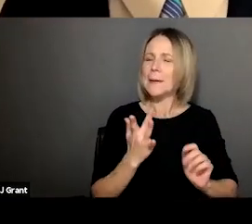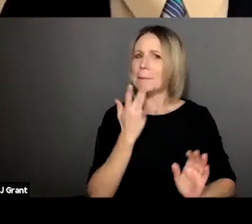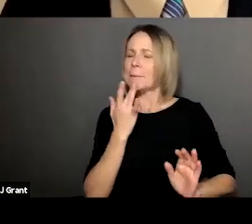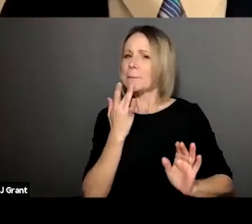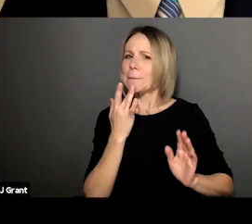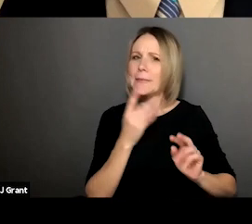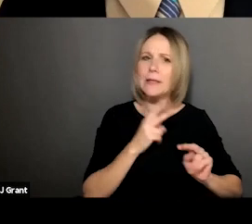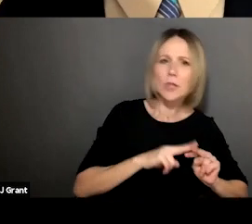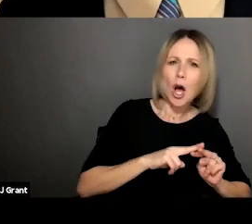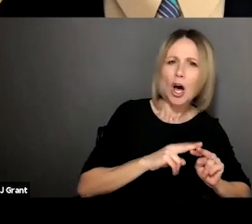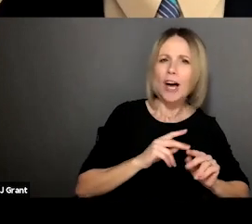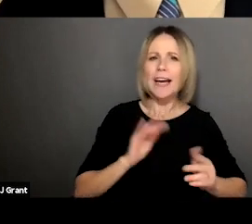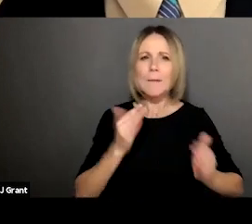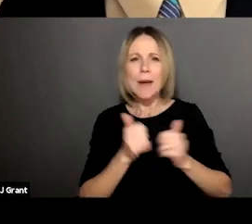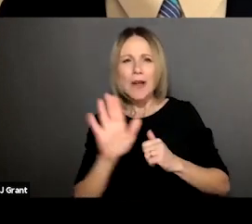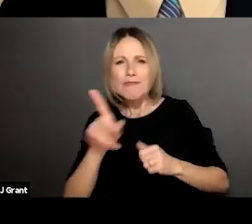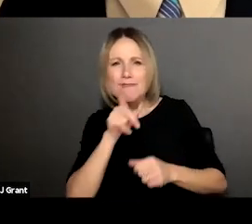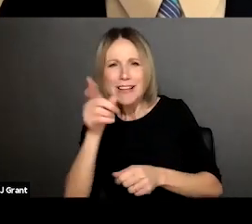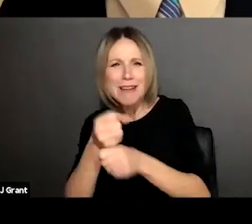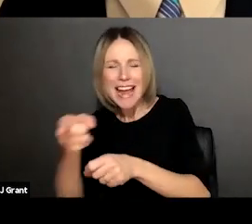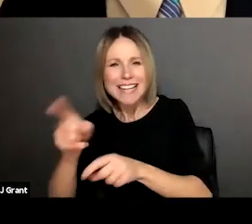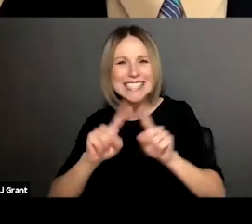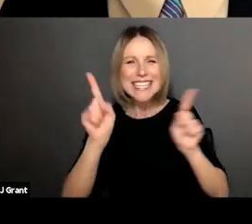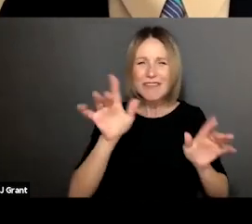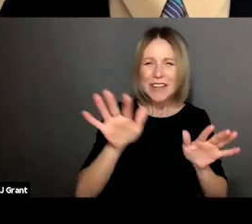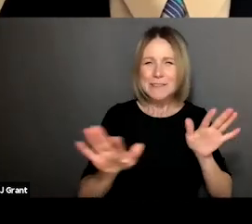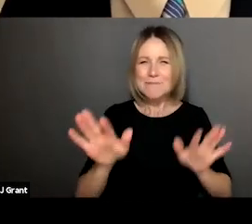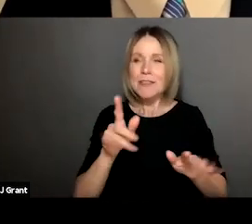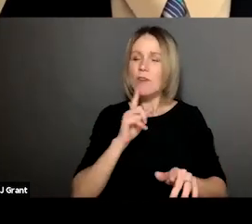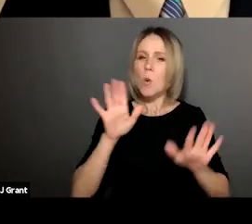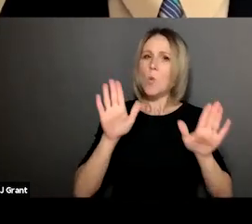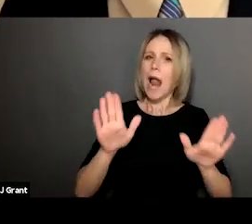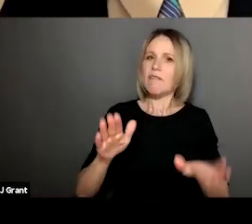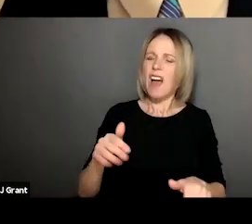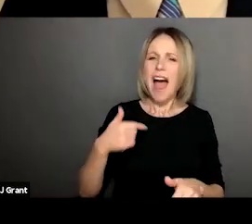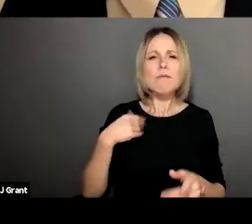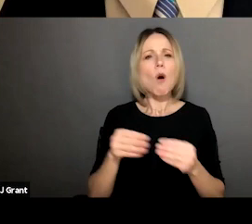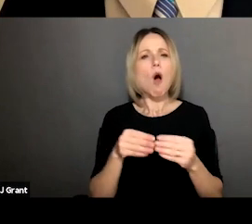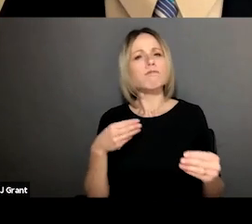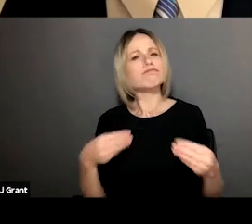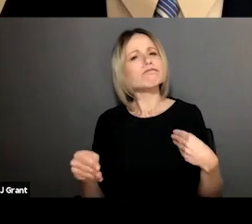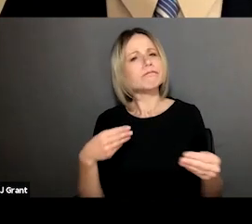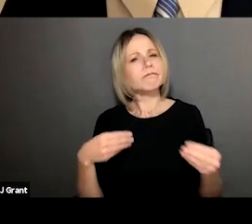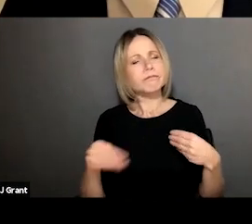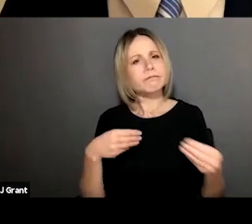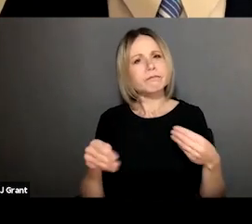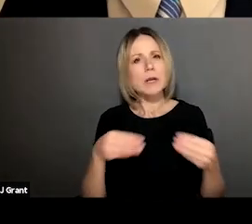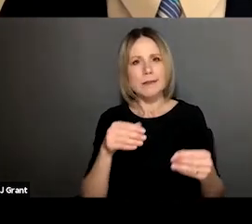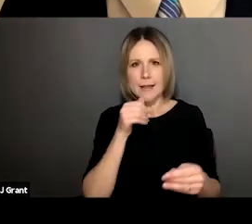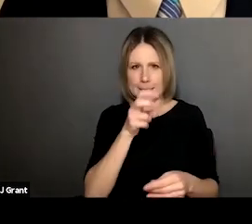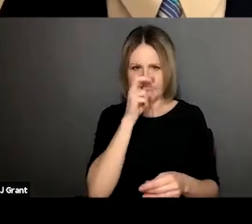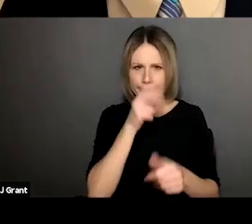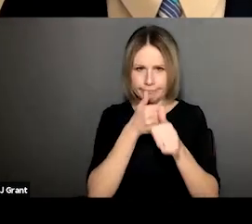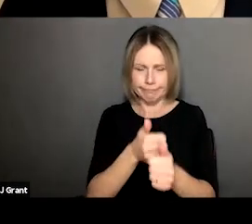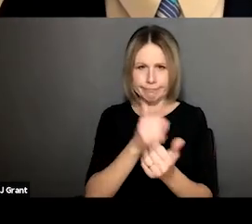bit saltier there. But it's really kind of wonderful to have this looser set of directions and go in